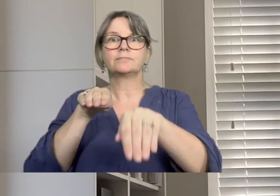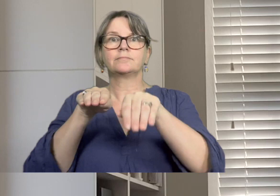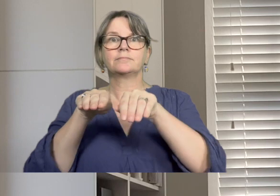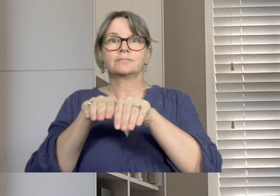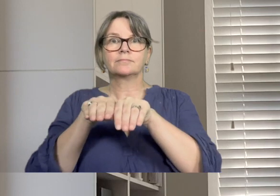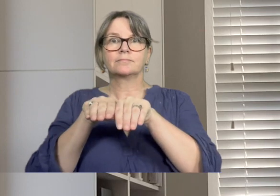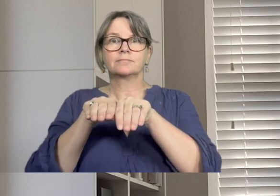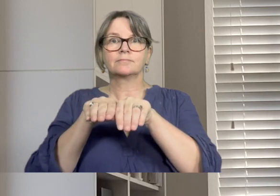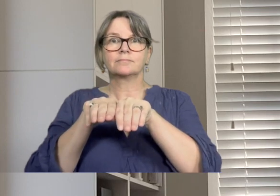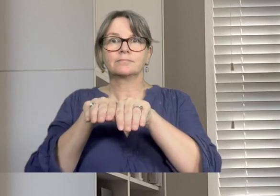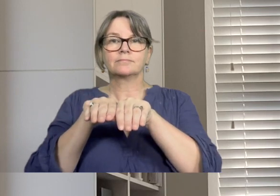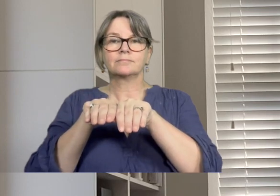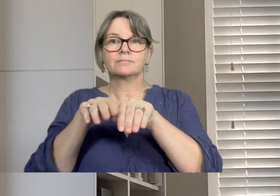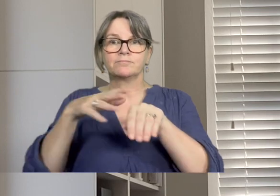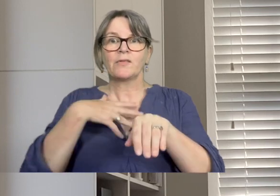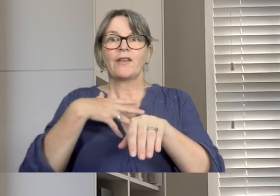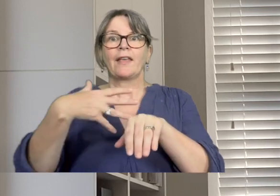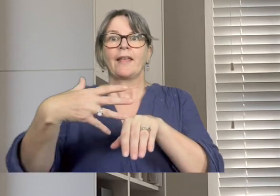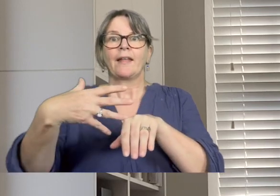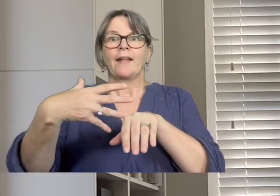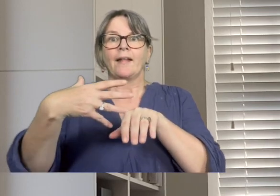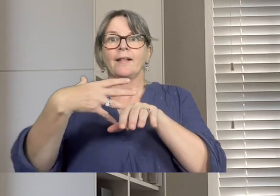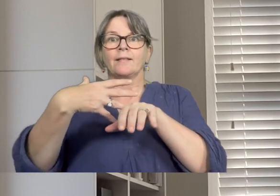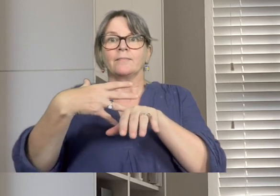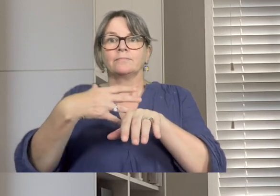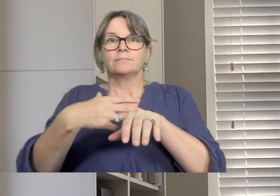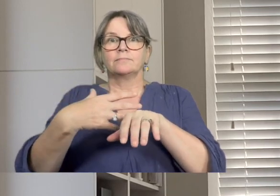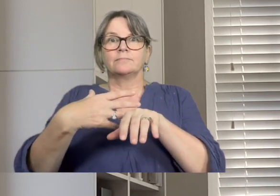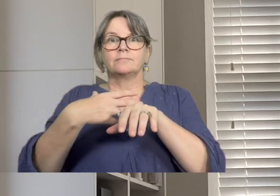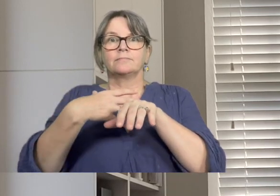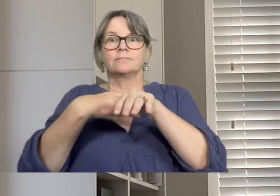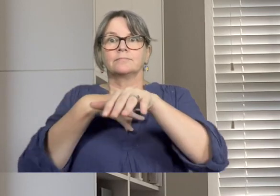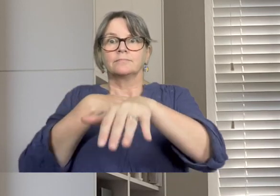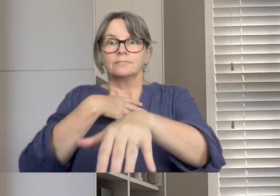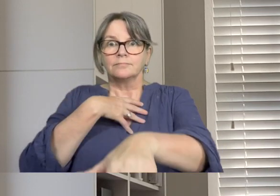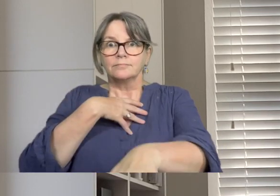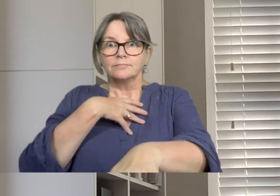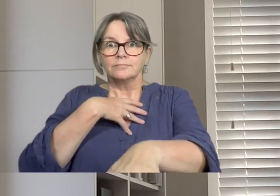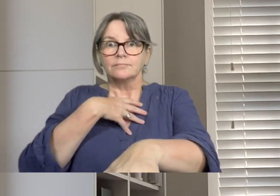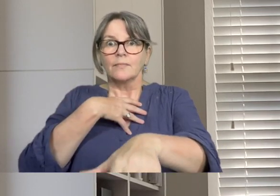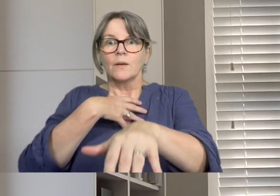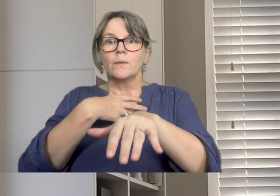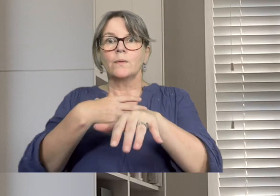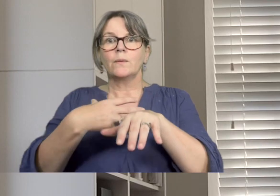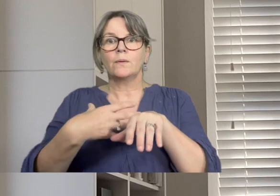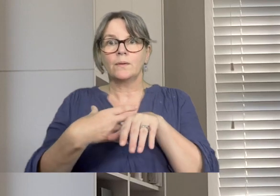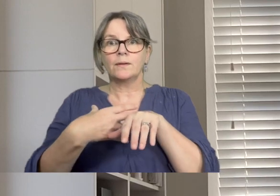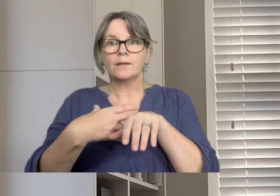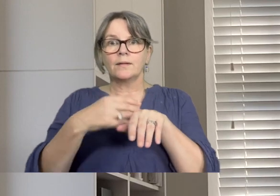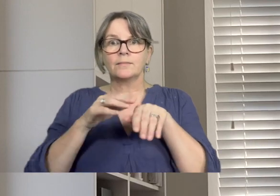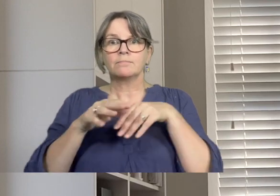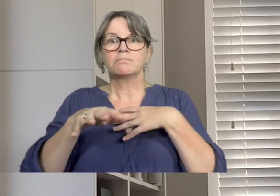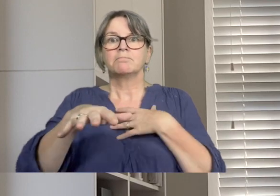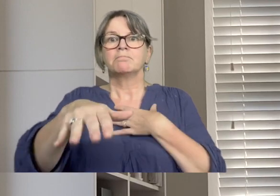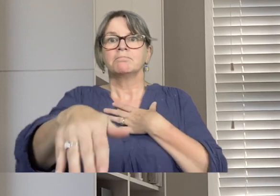And 3 and out. And 4 and back. Other side. Breath in and